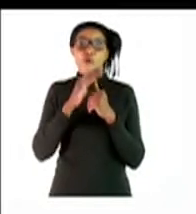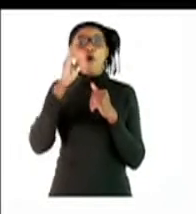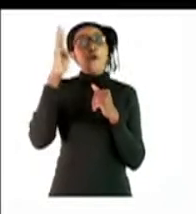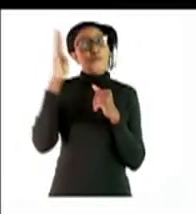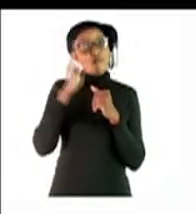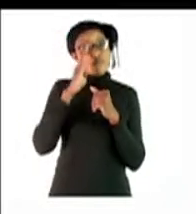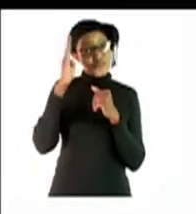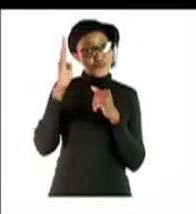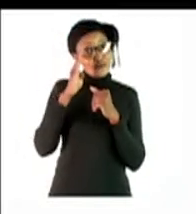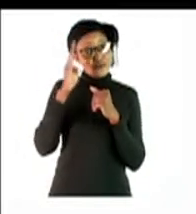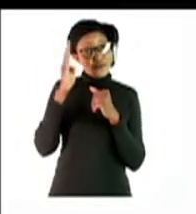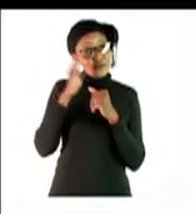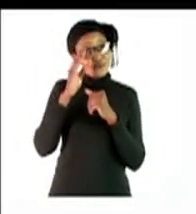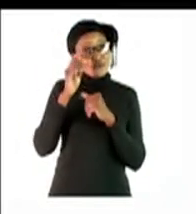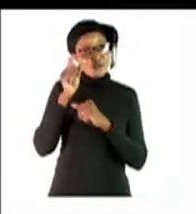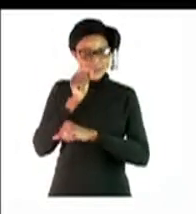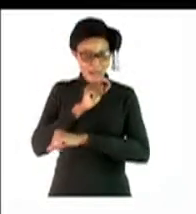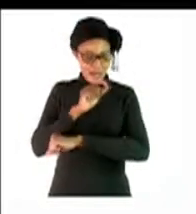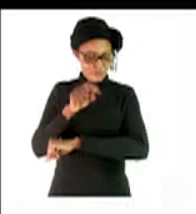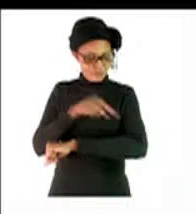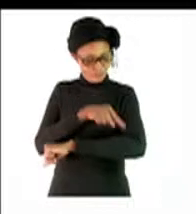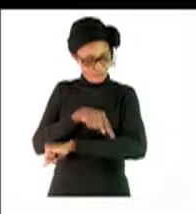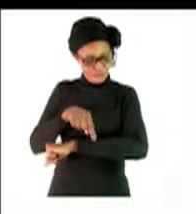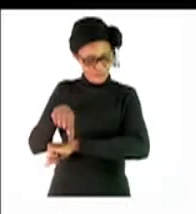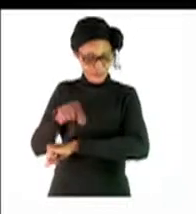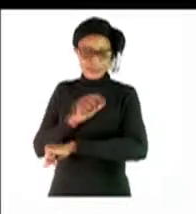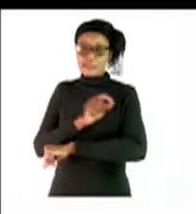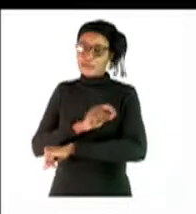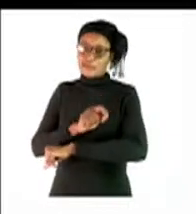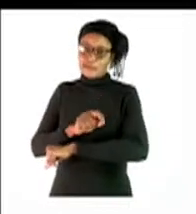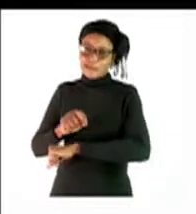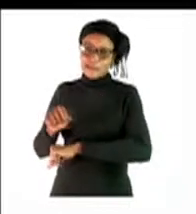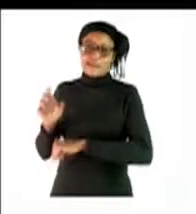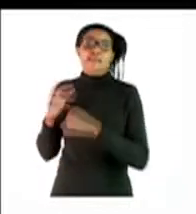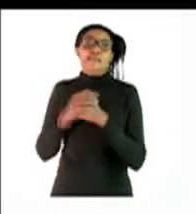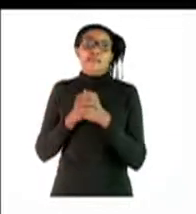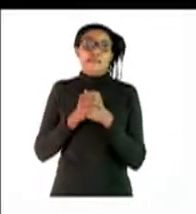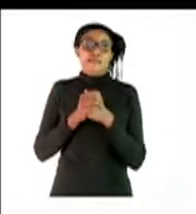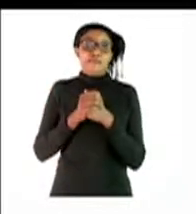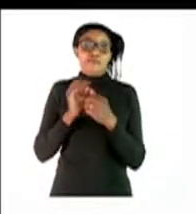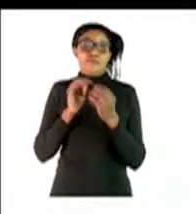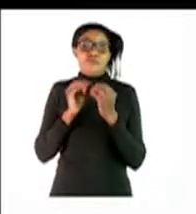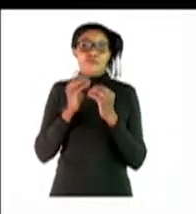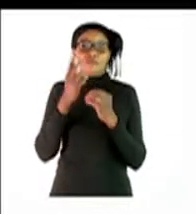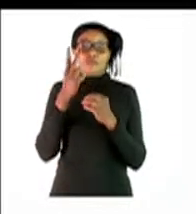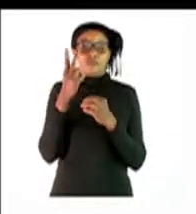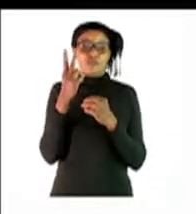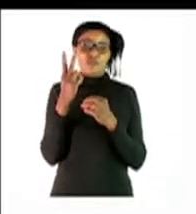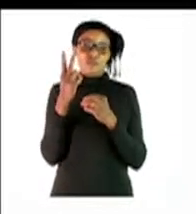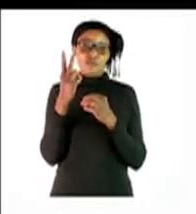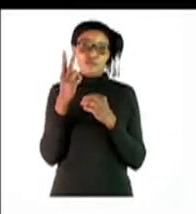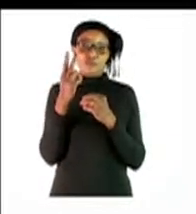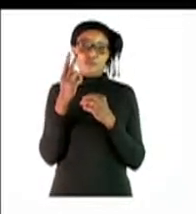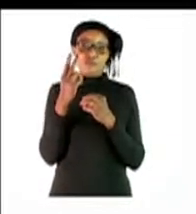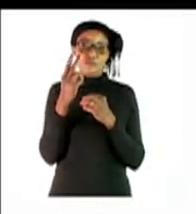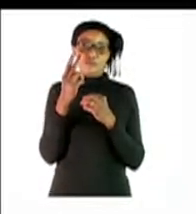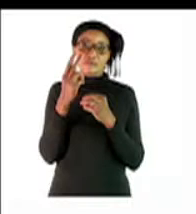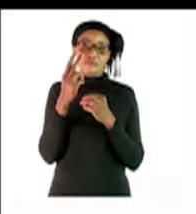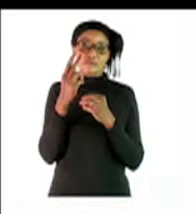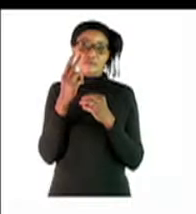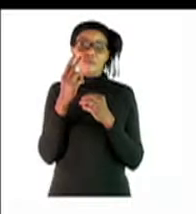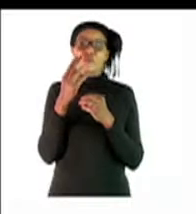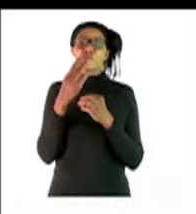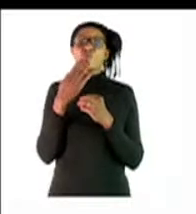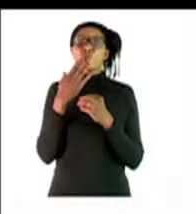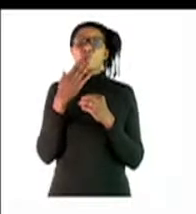Blue. So we have to fill in the answer on top of the line. Question 2. Who lives